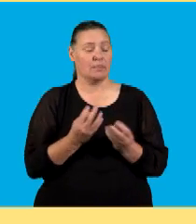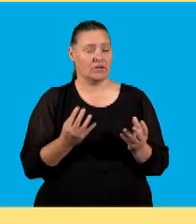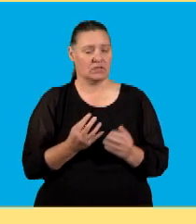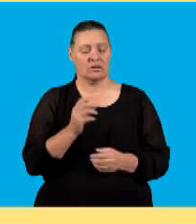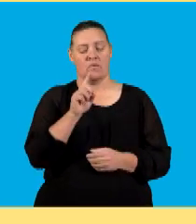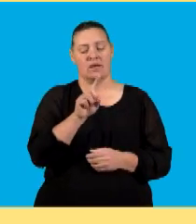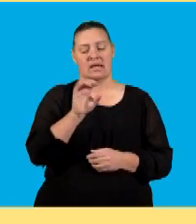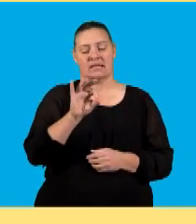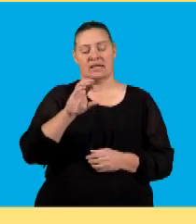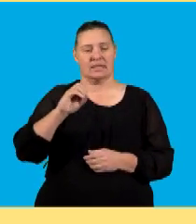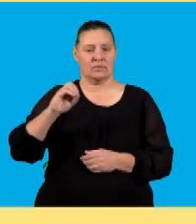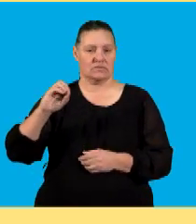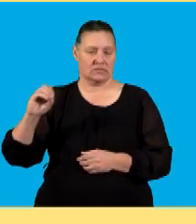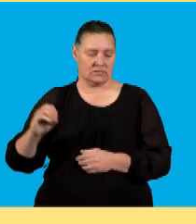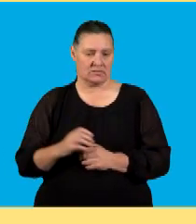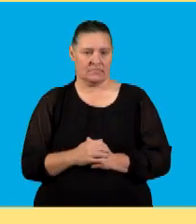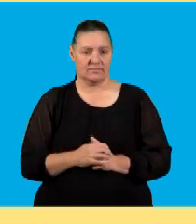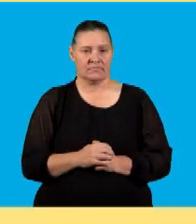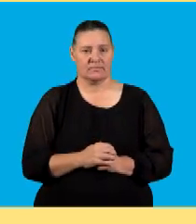you 13,000.